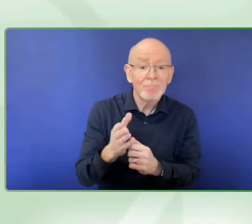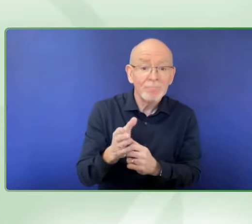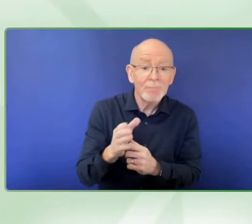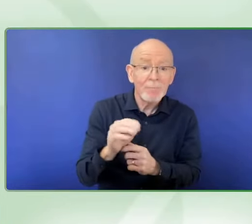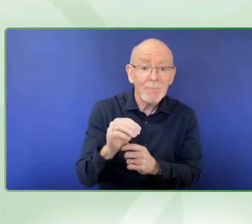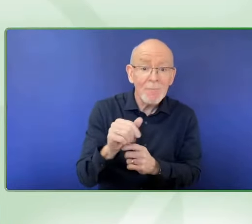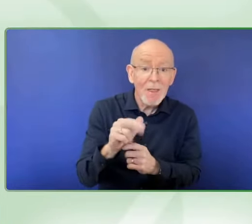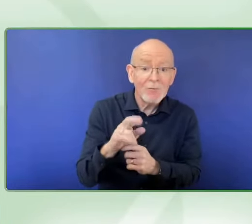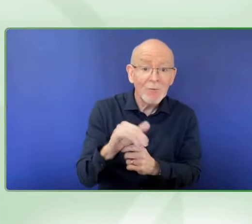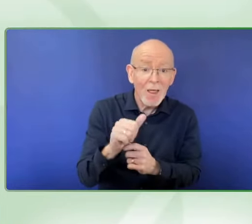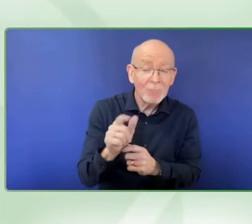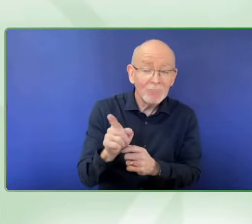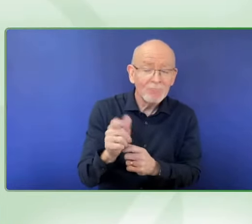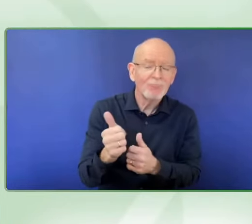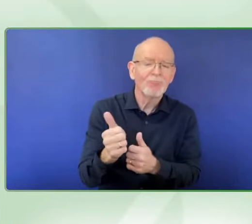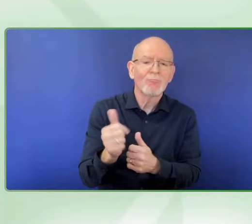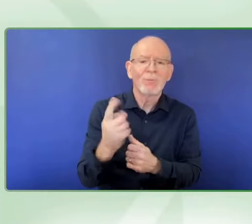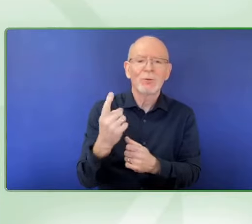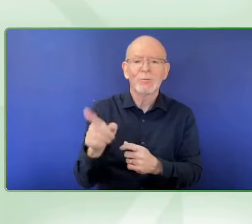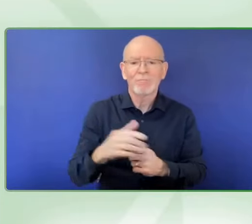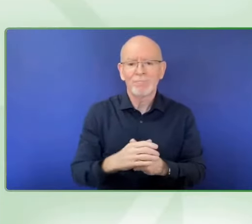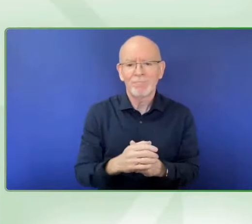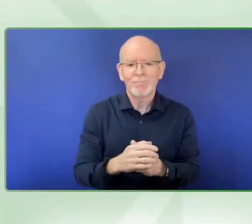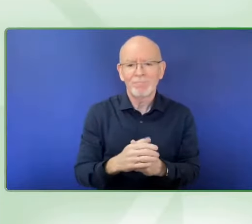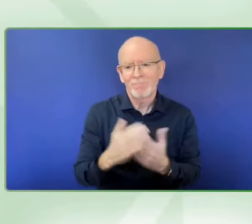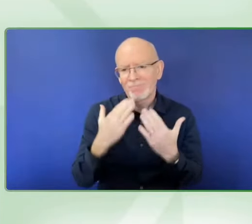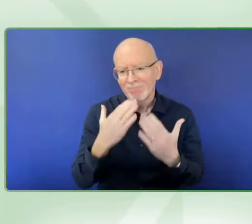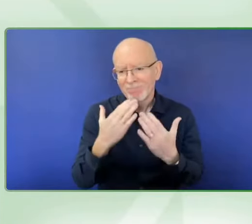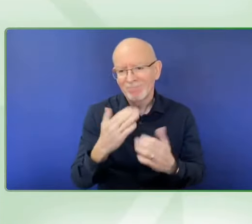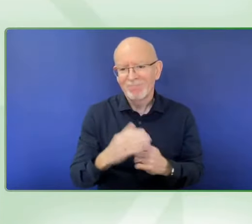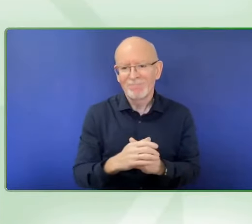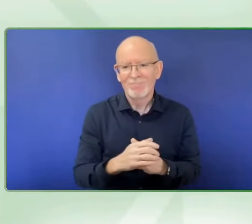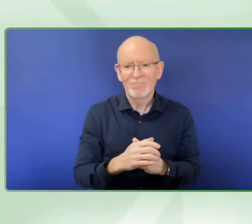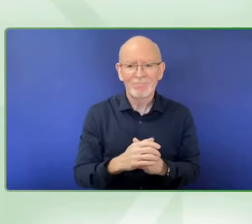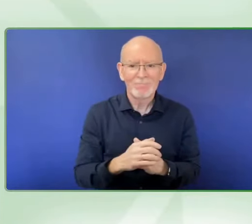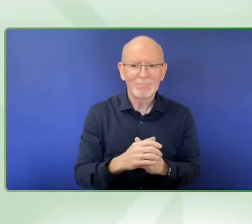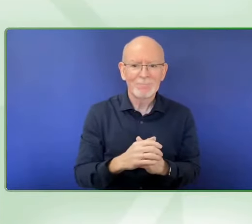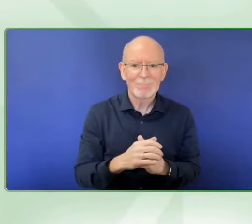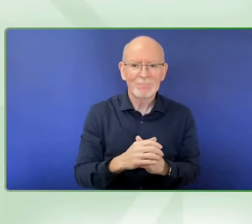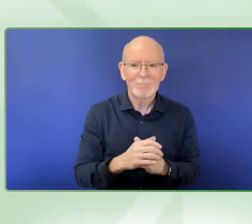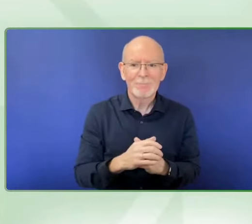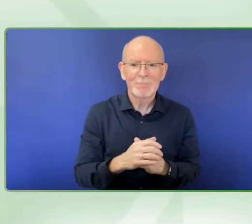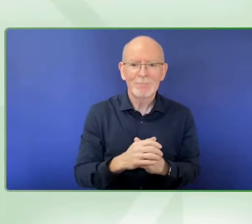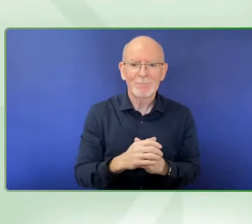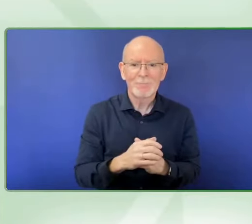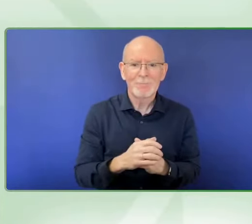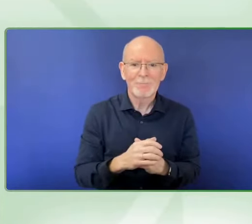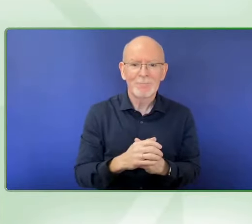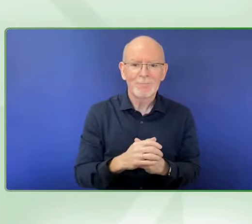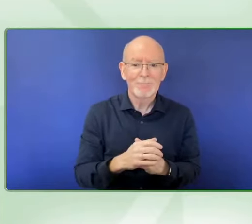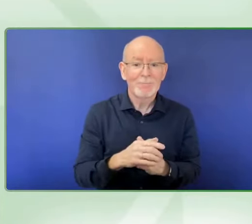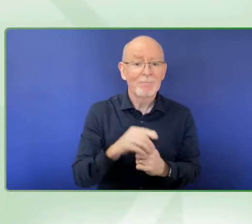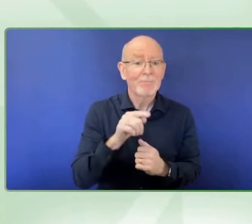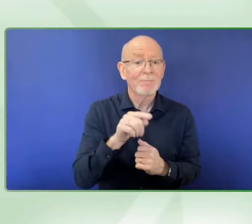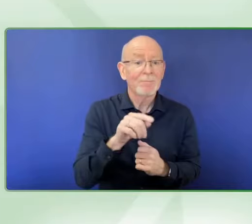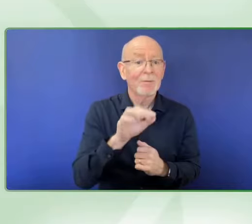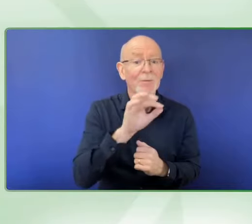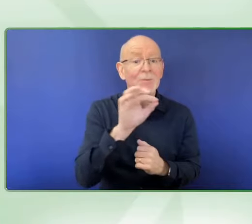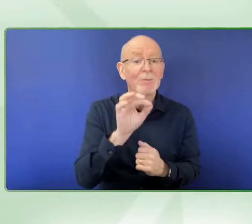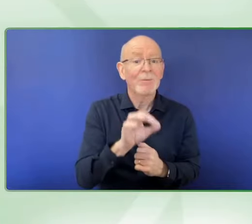example, for this Breaking the Barrier project. We have been able to include accessibilities in our outreach